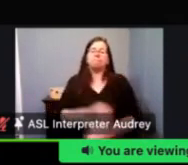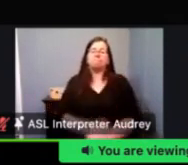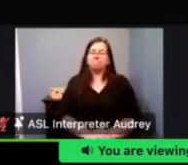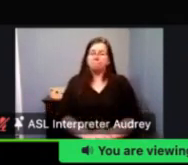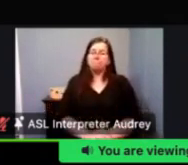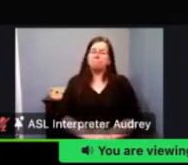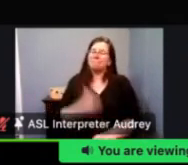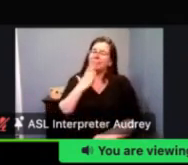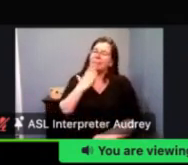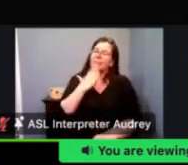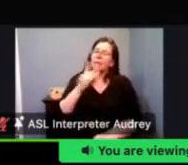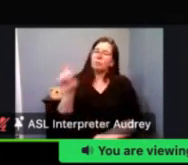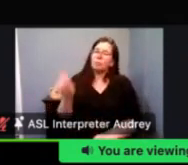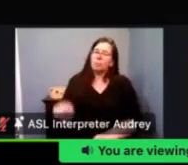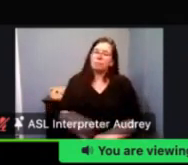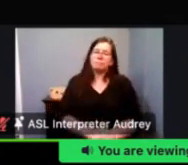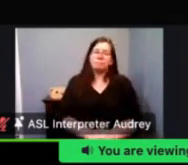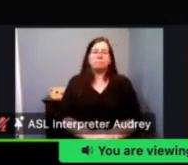Thank you for that question.